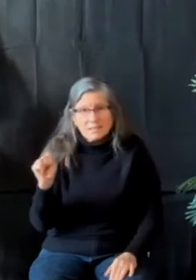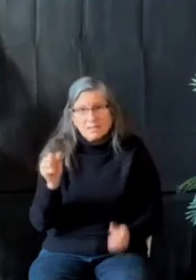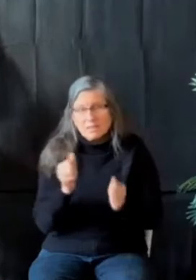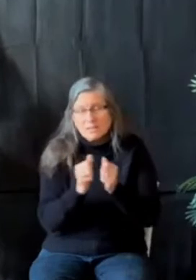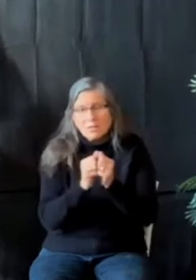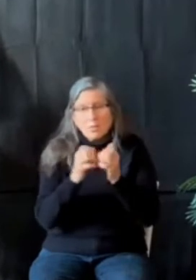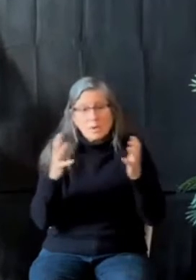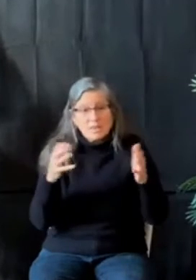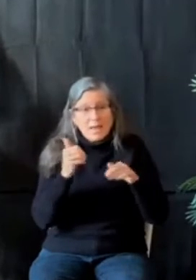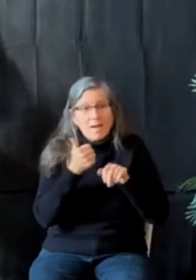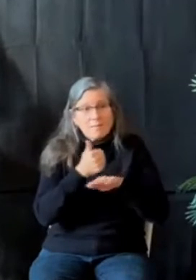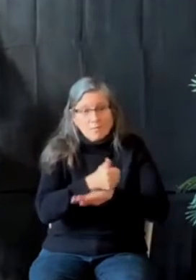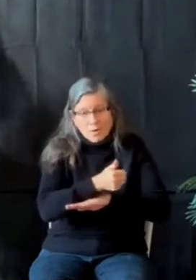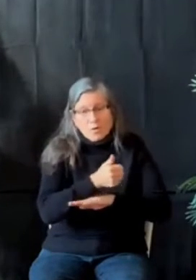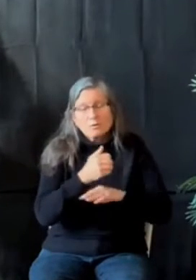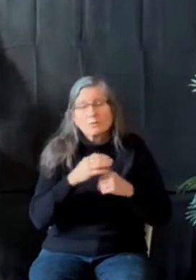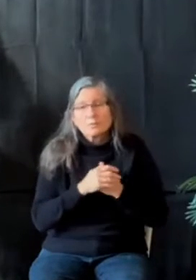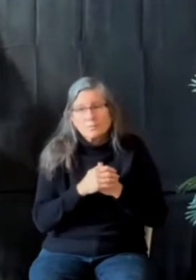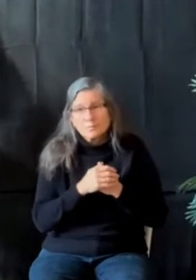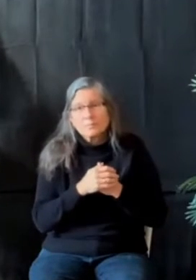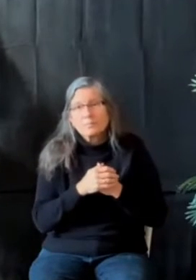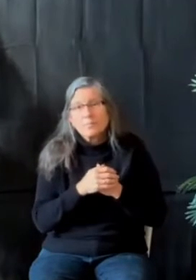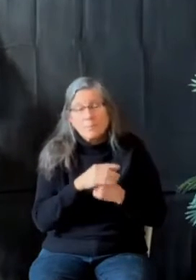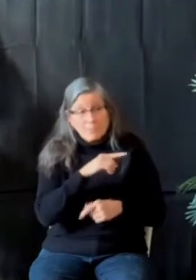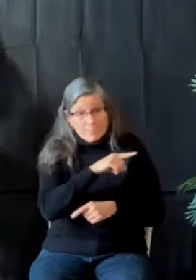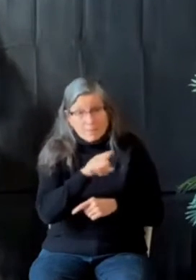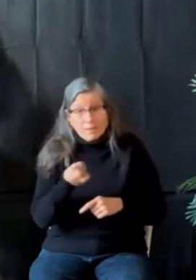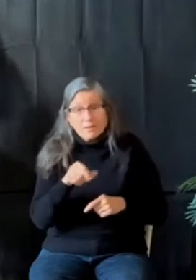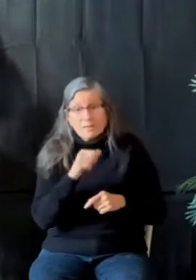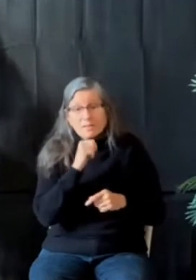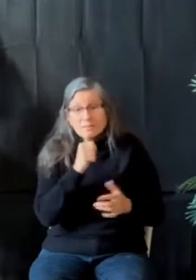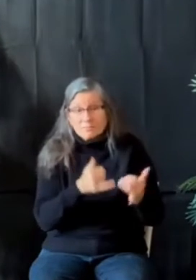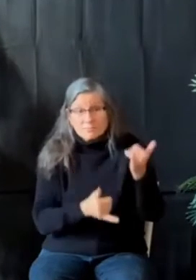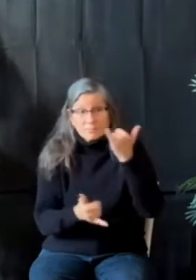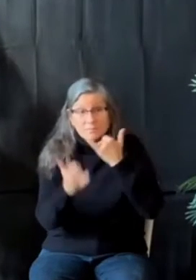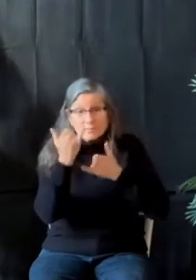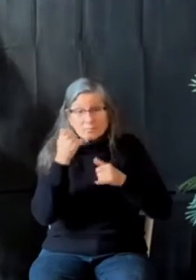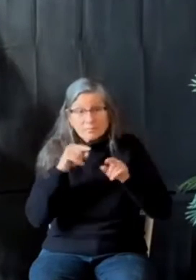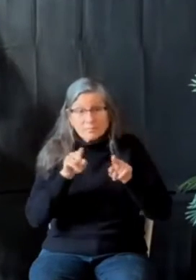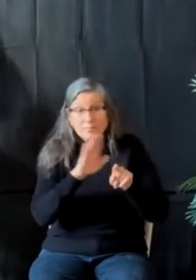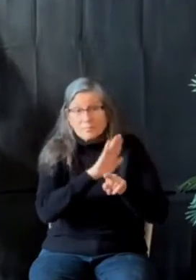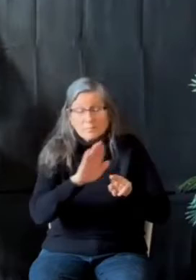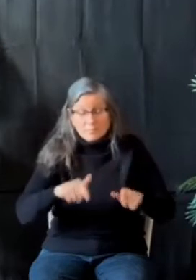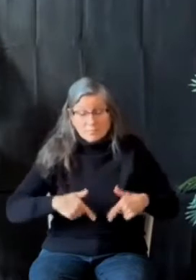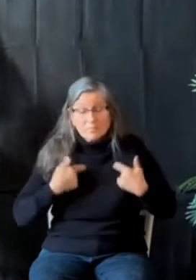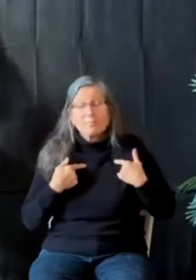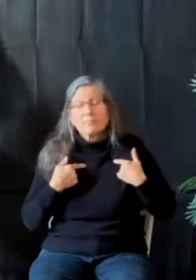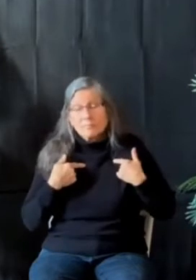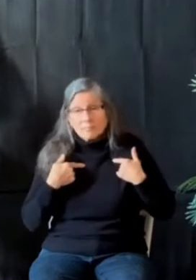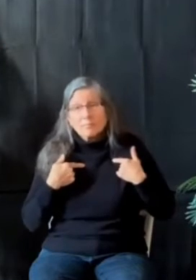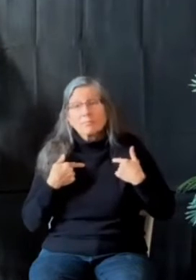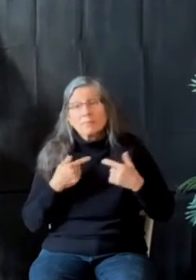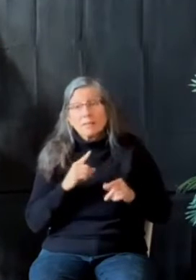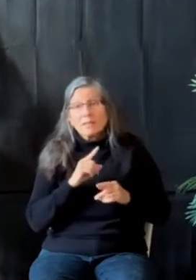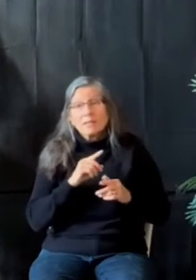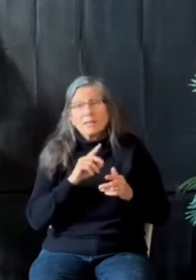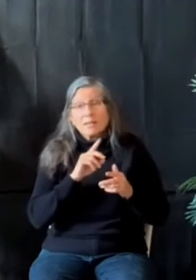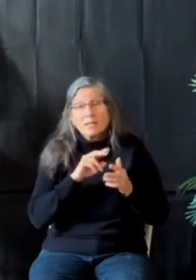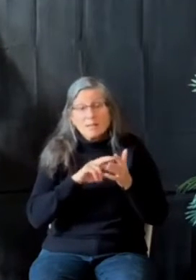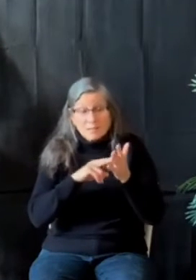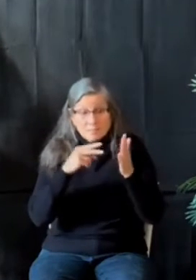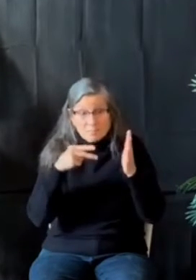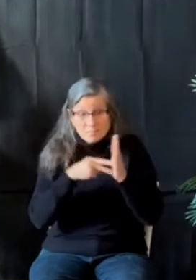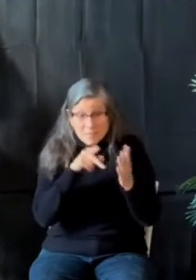without fault. It means that you are unerring in your life. It literally